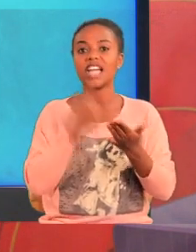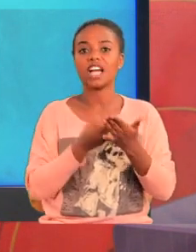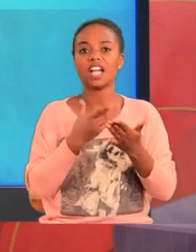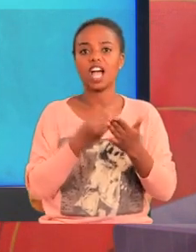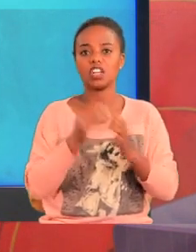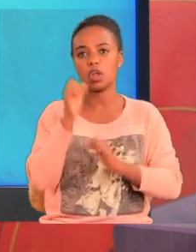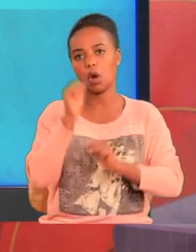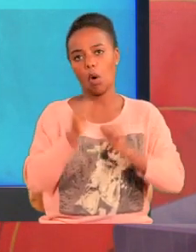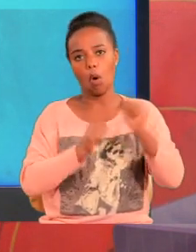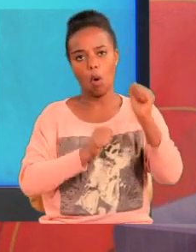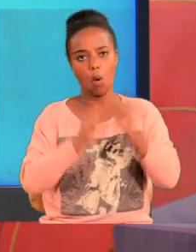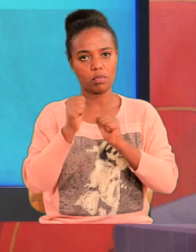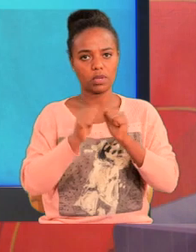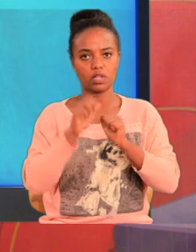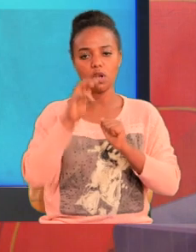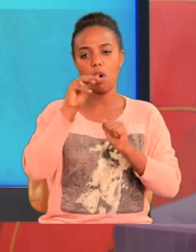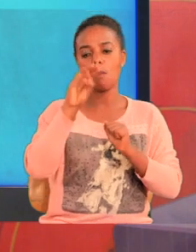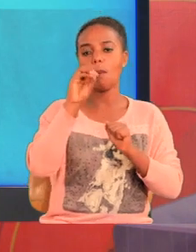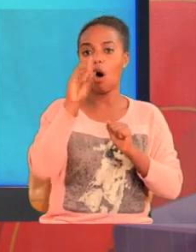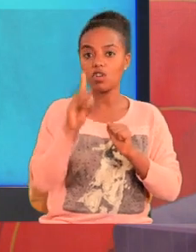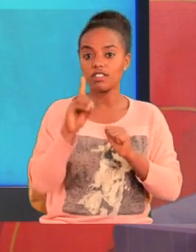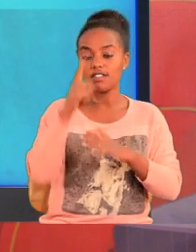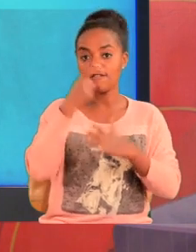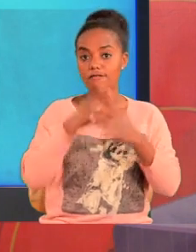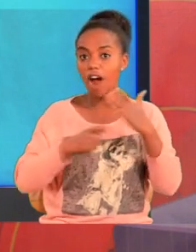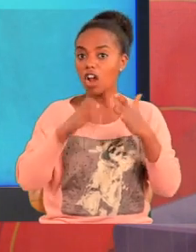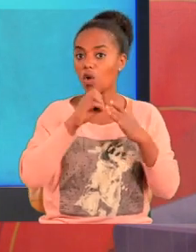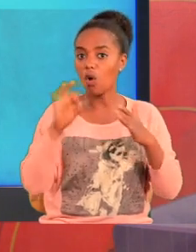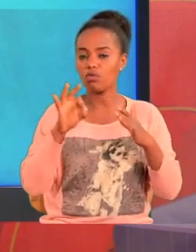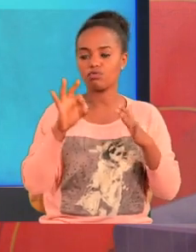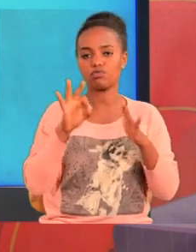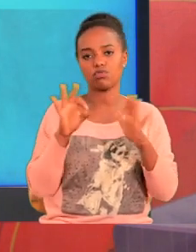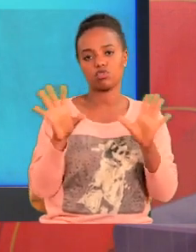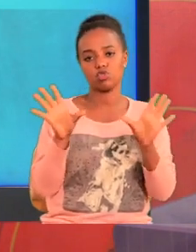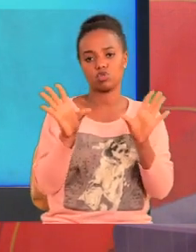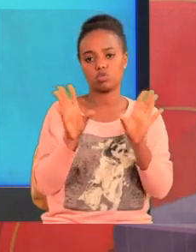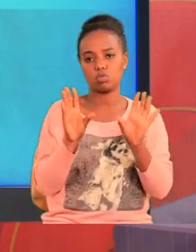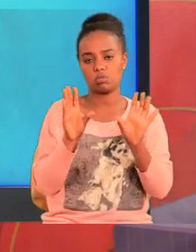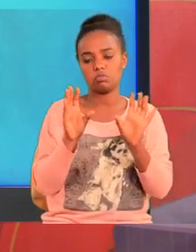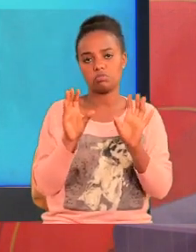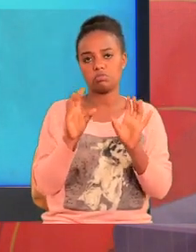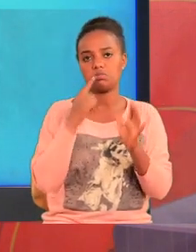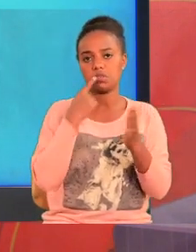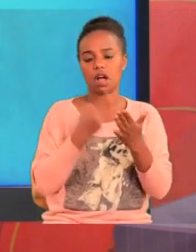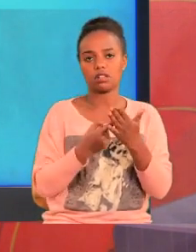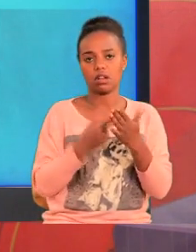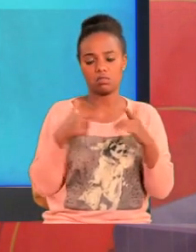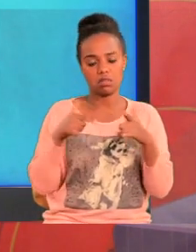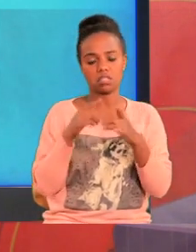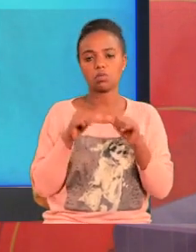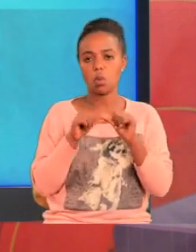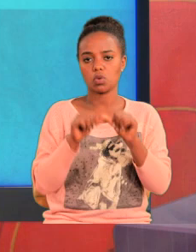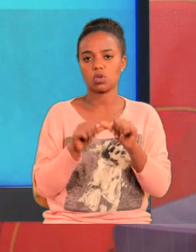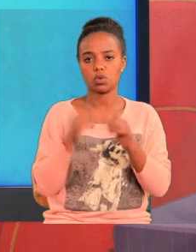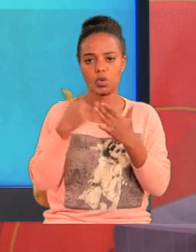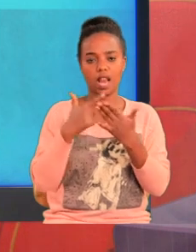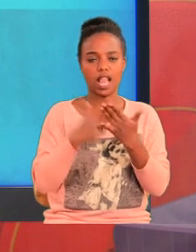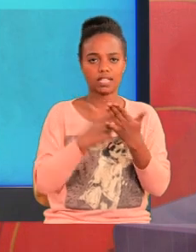data and compute modal values of a group data. So let's continue to the